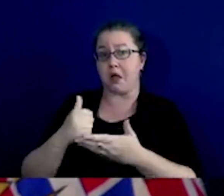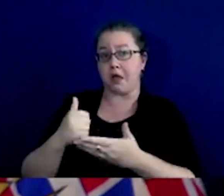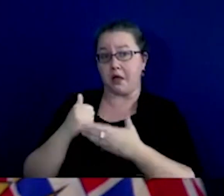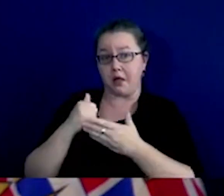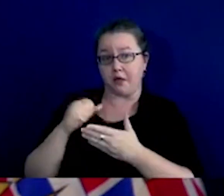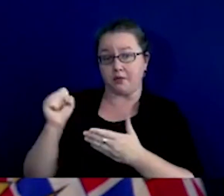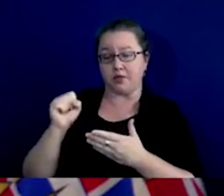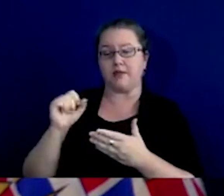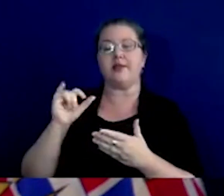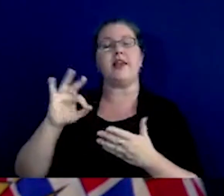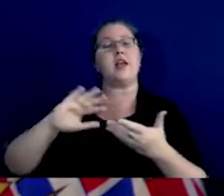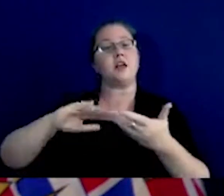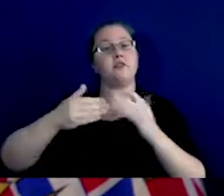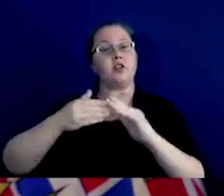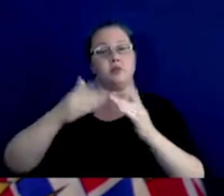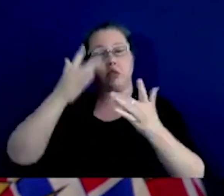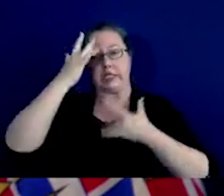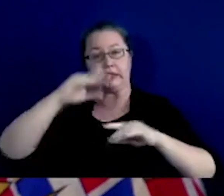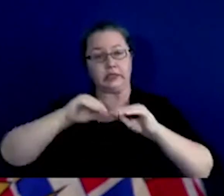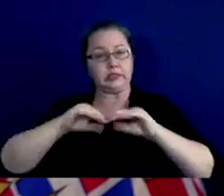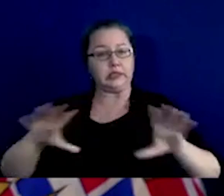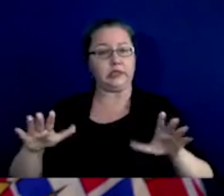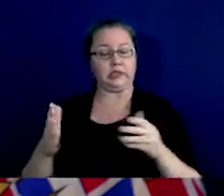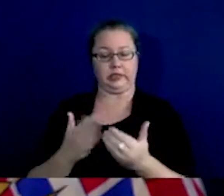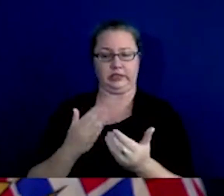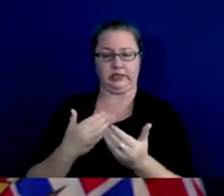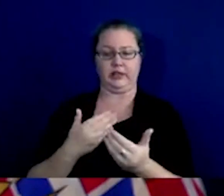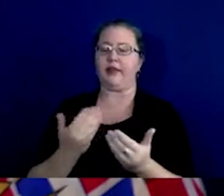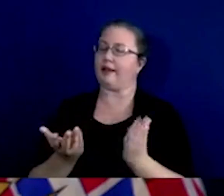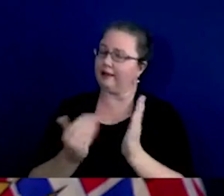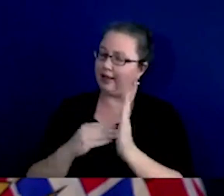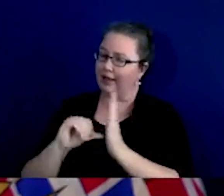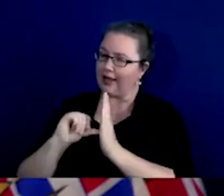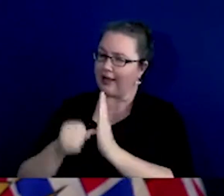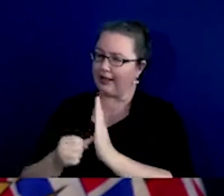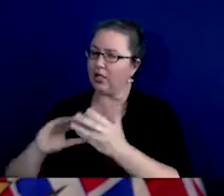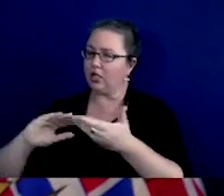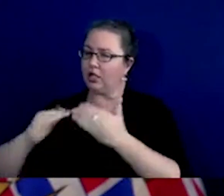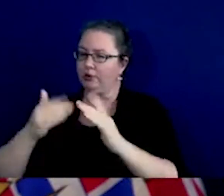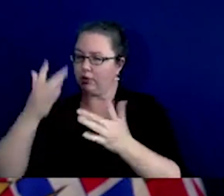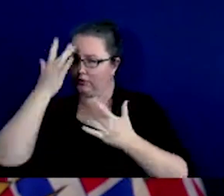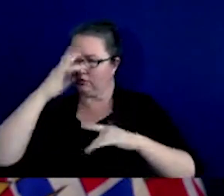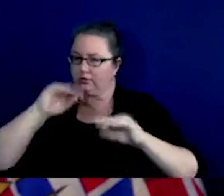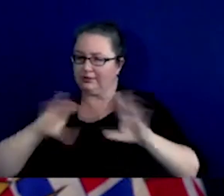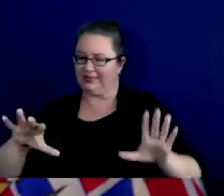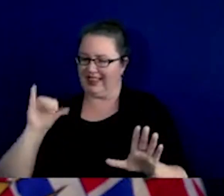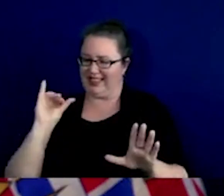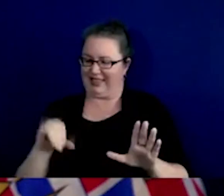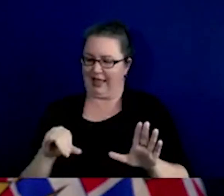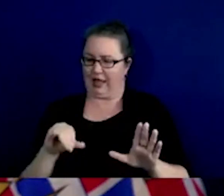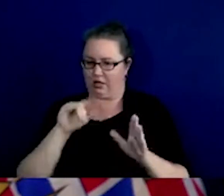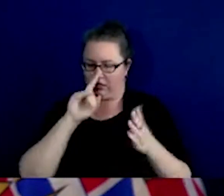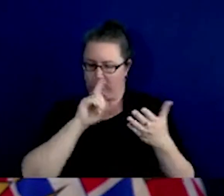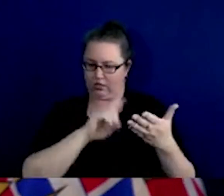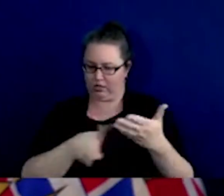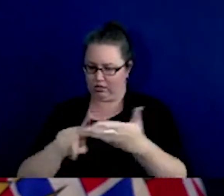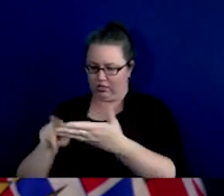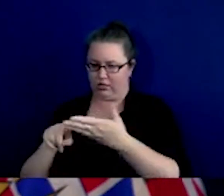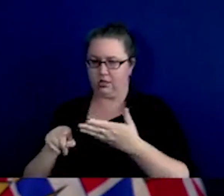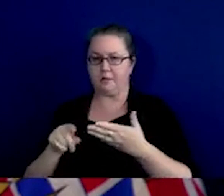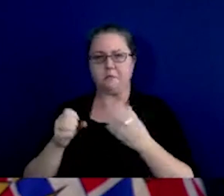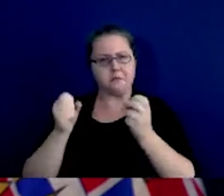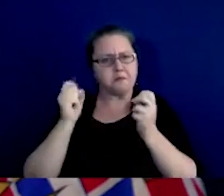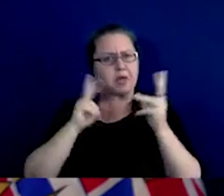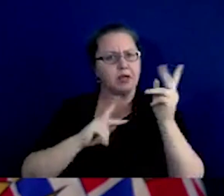to stay away from closed spaces, etc. So we are not at a space here in BC where we have that level of community